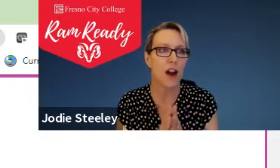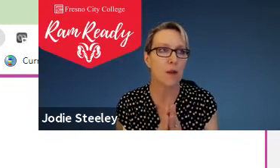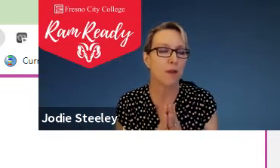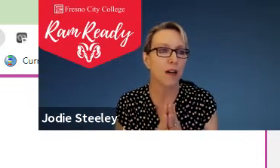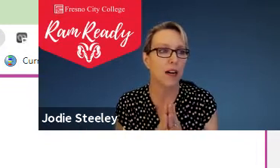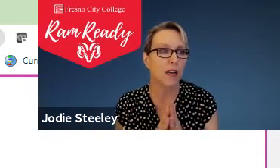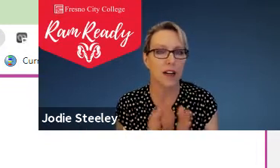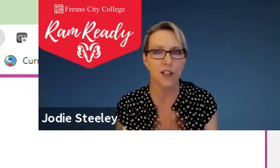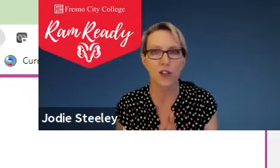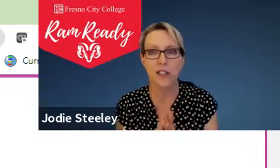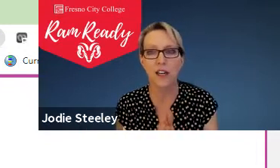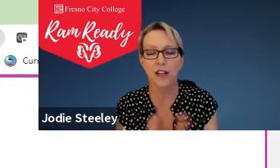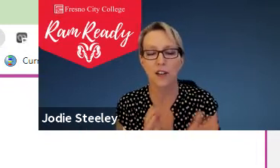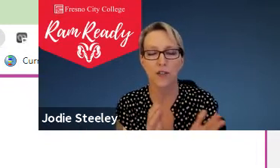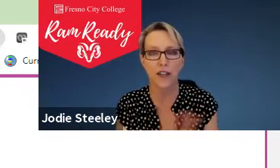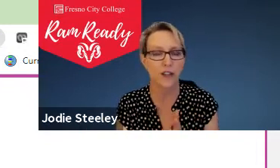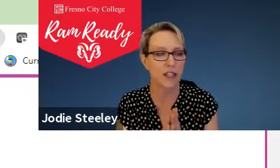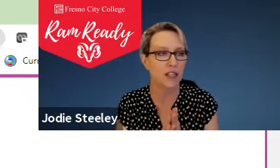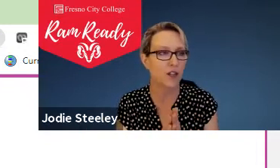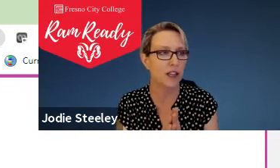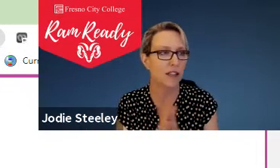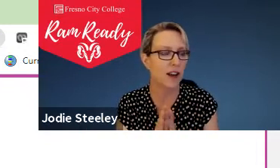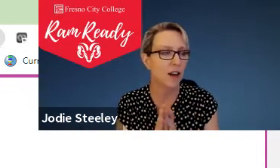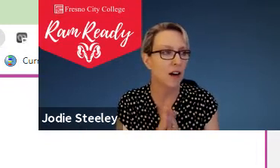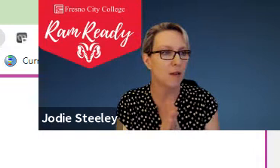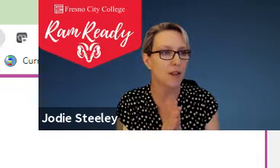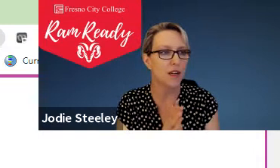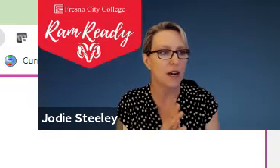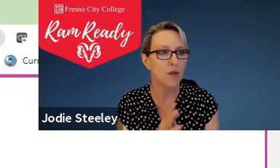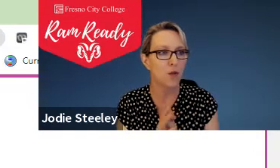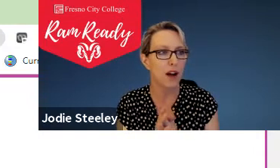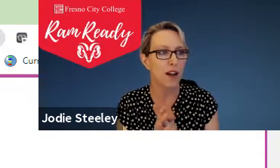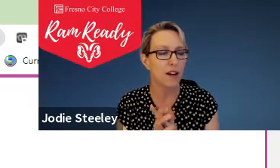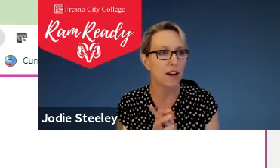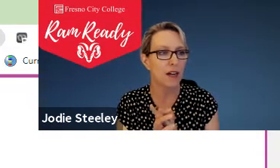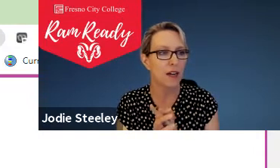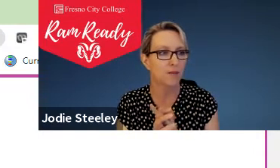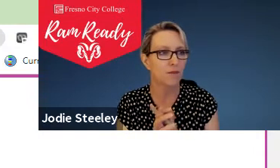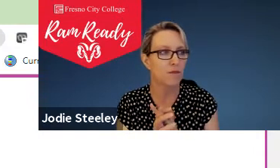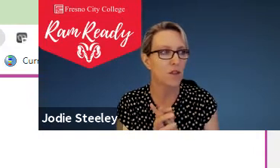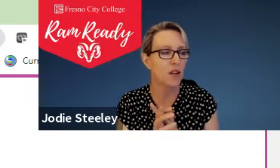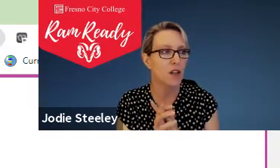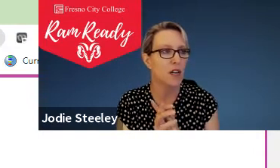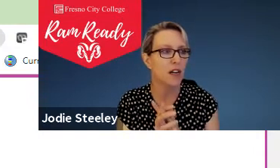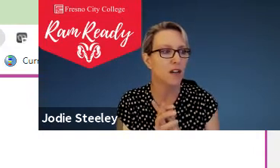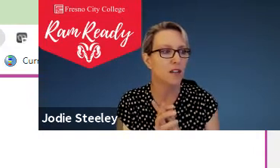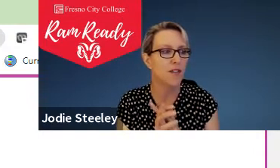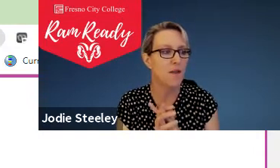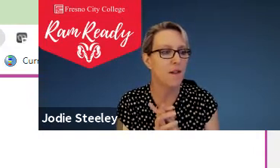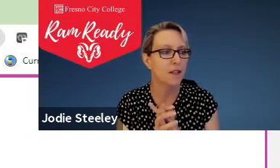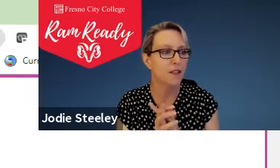heard from a lot of students here and also Fresno State students, their number one